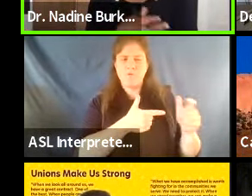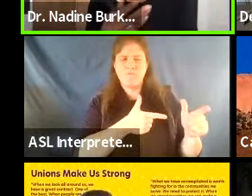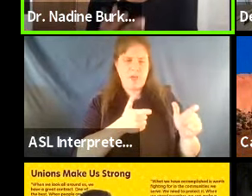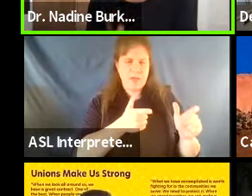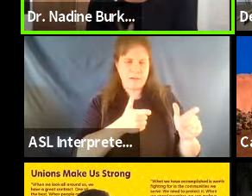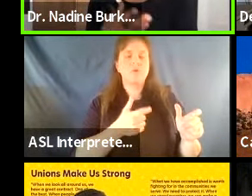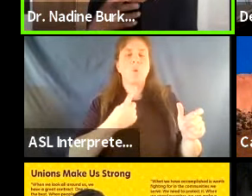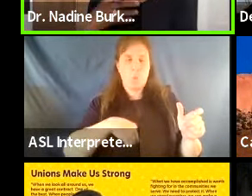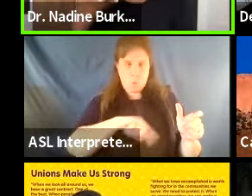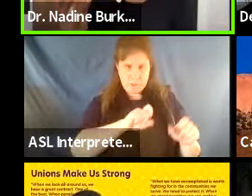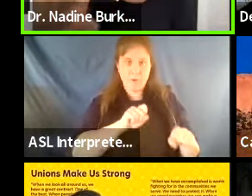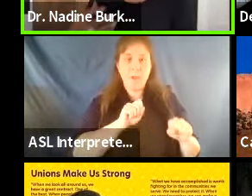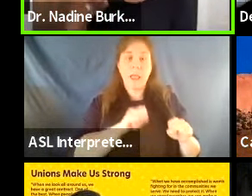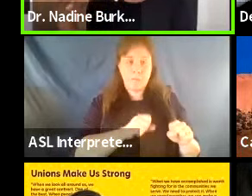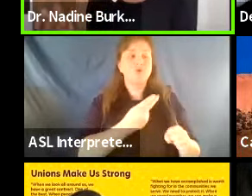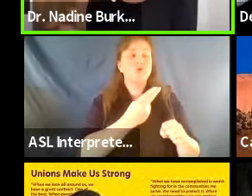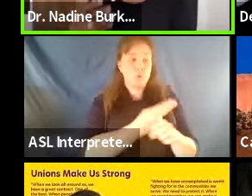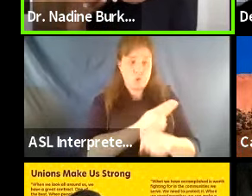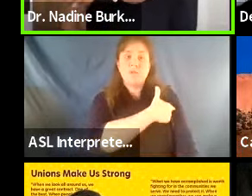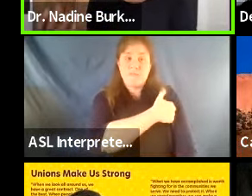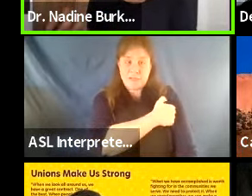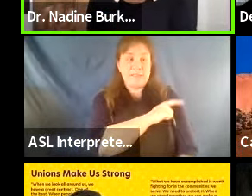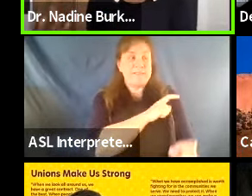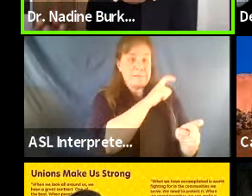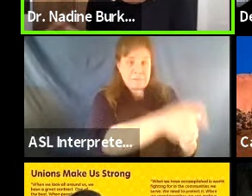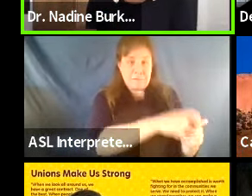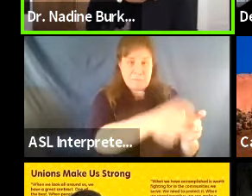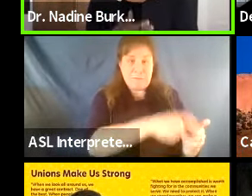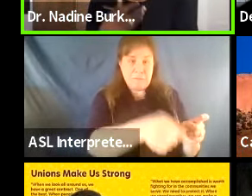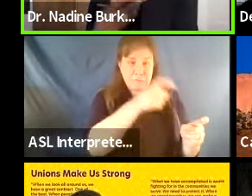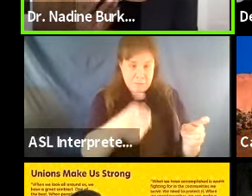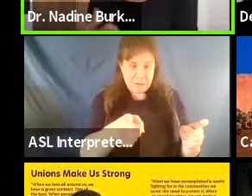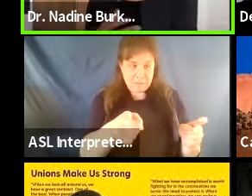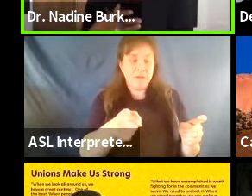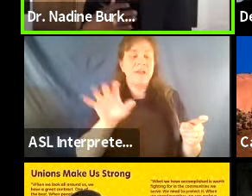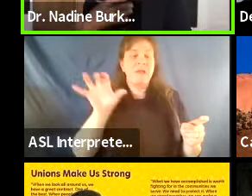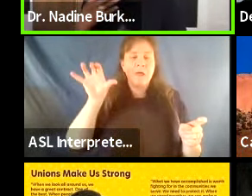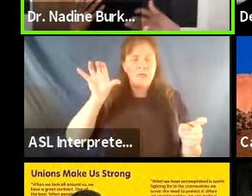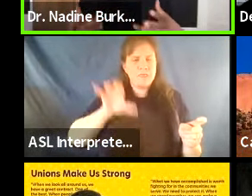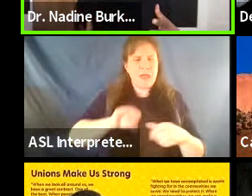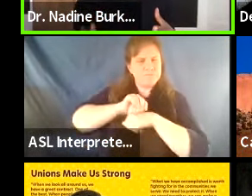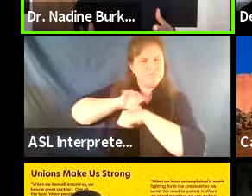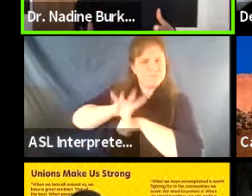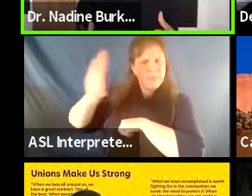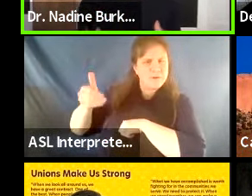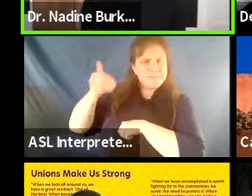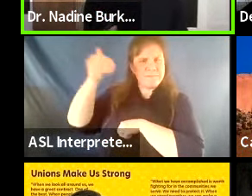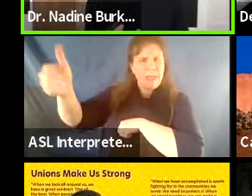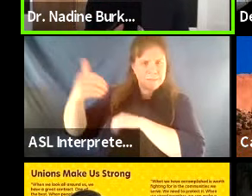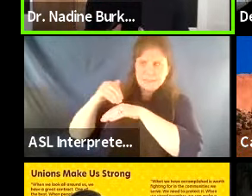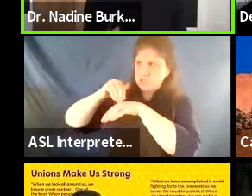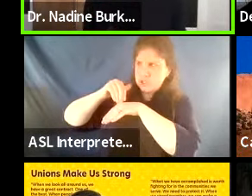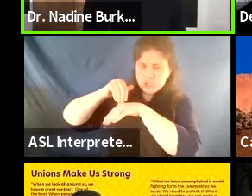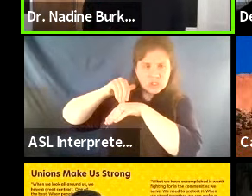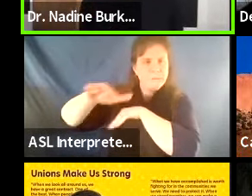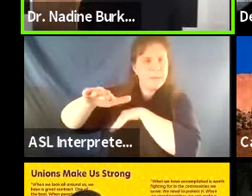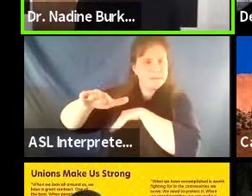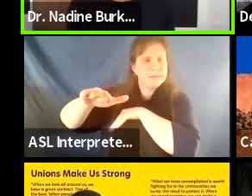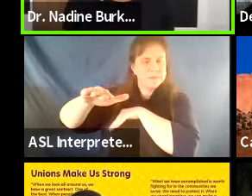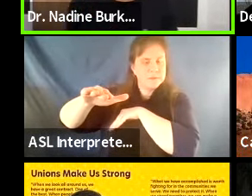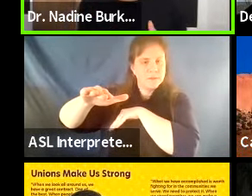as part of their allocation considerations. And so as we are thinking about,